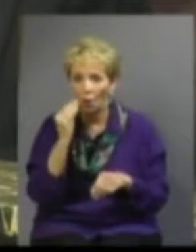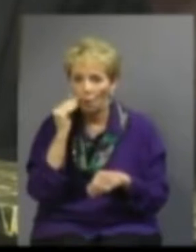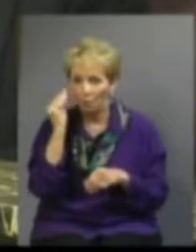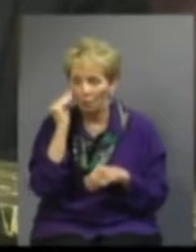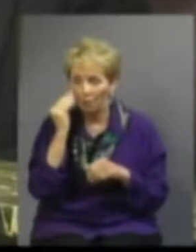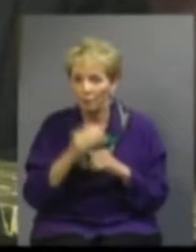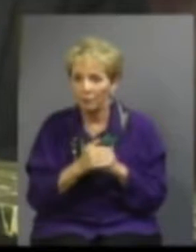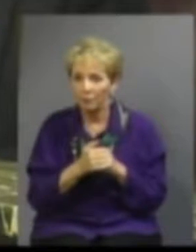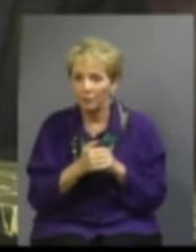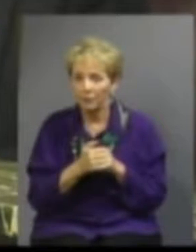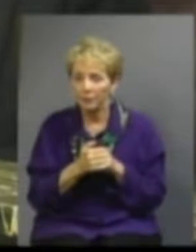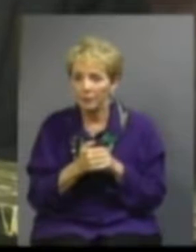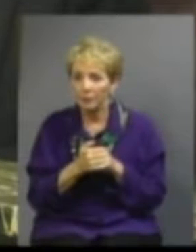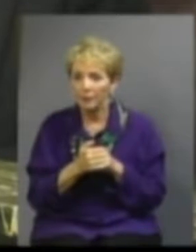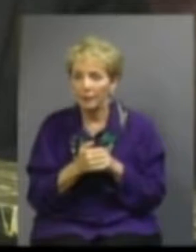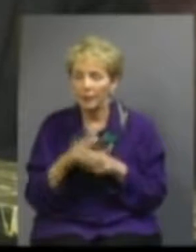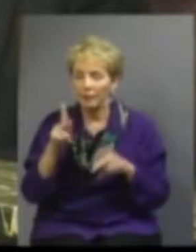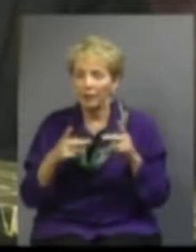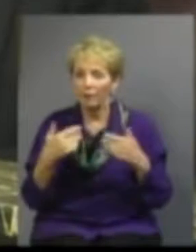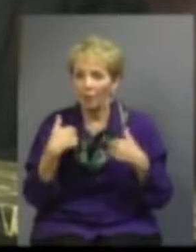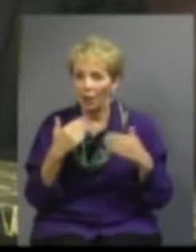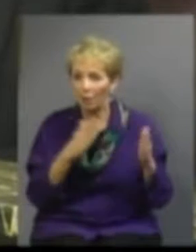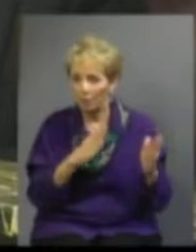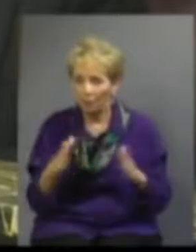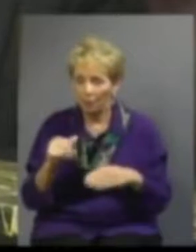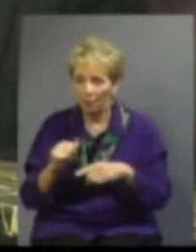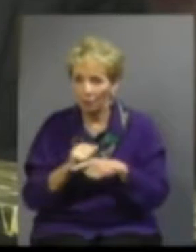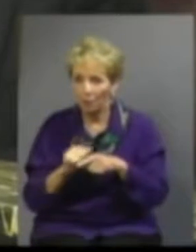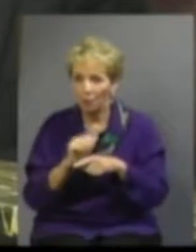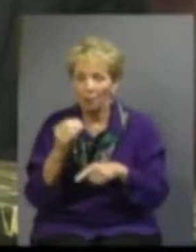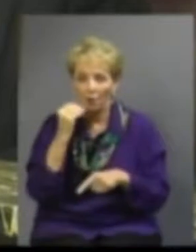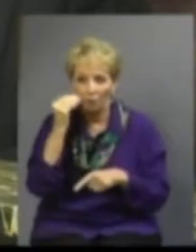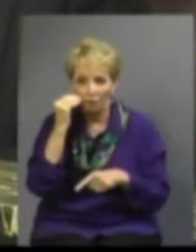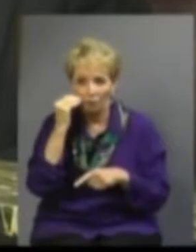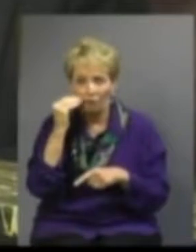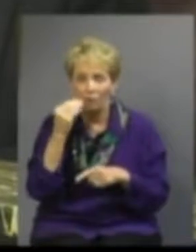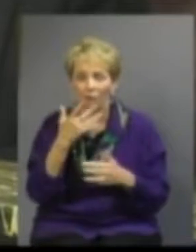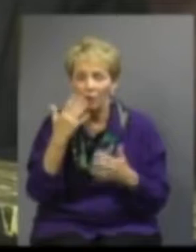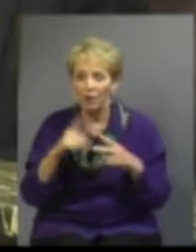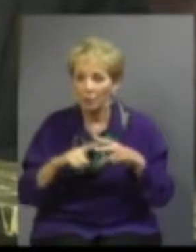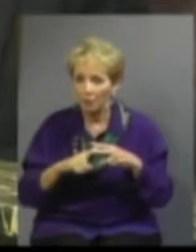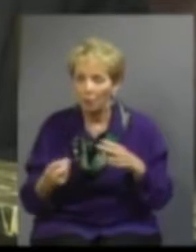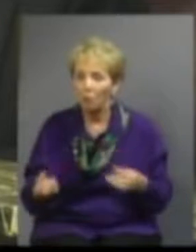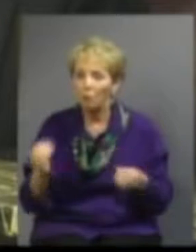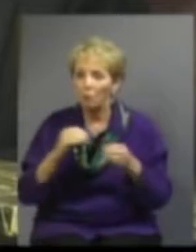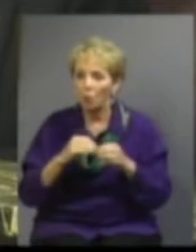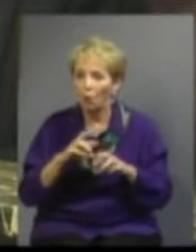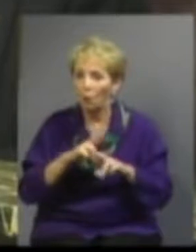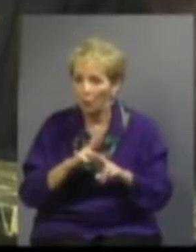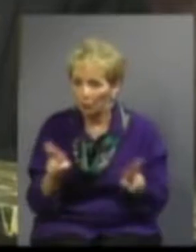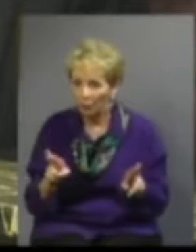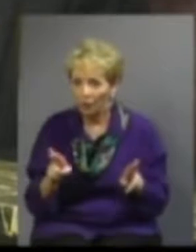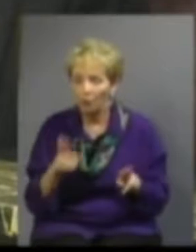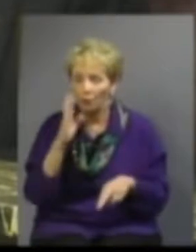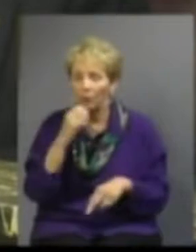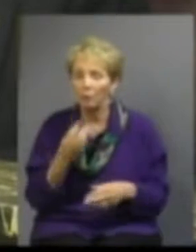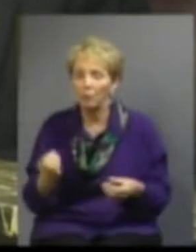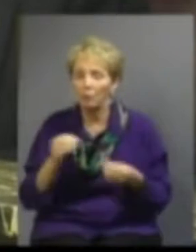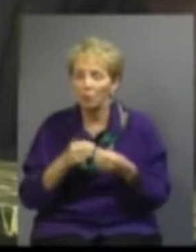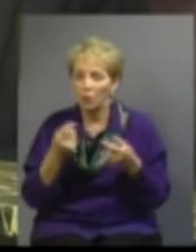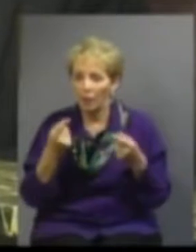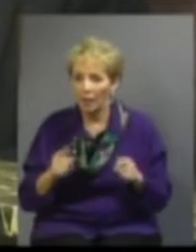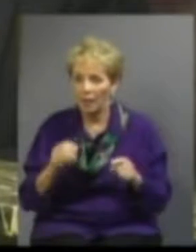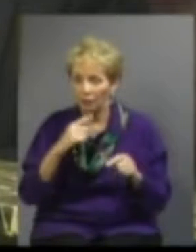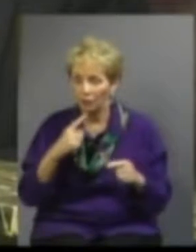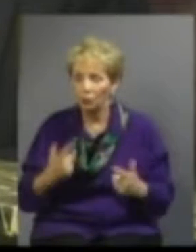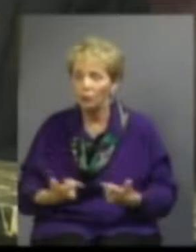whereas residents have planned and practiced a home fire escape plan, are more prepared, and will therefore be more likely